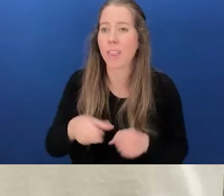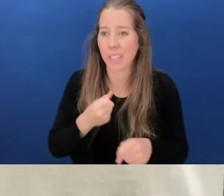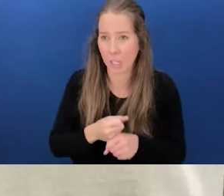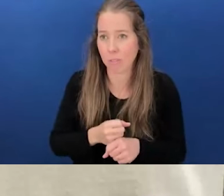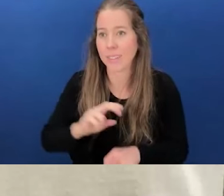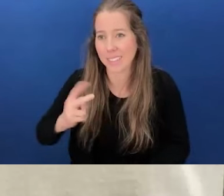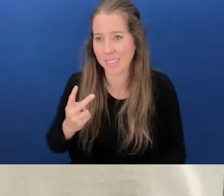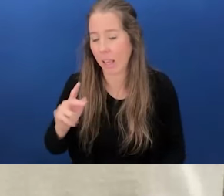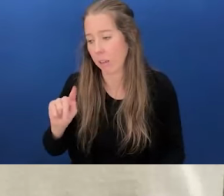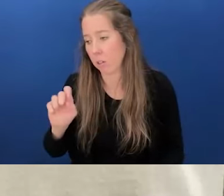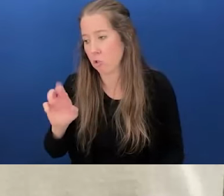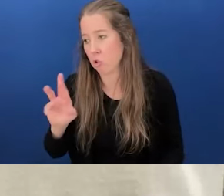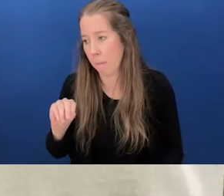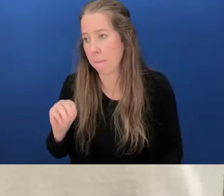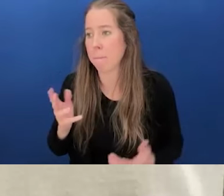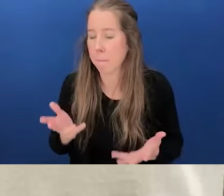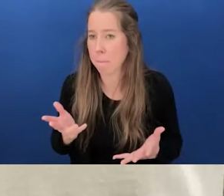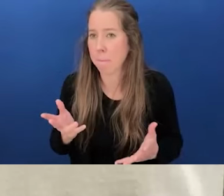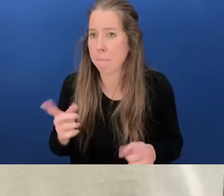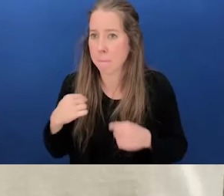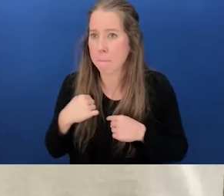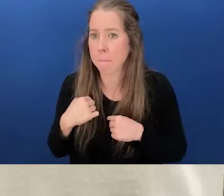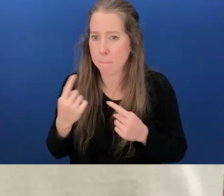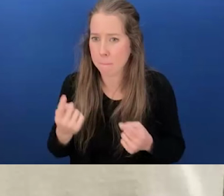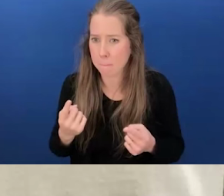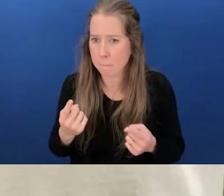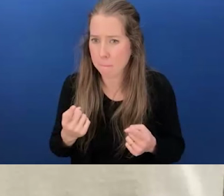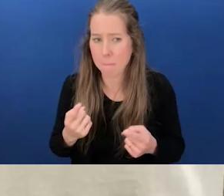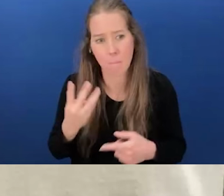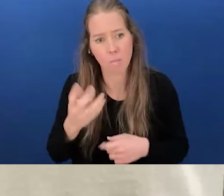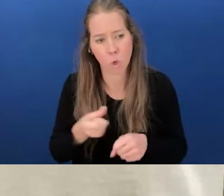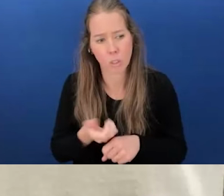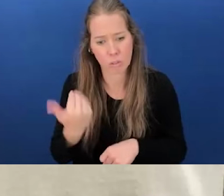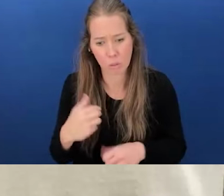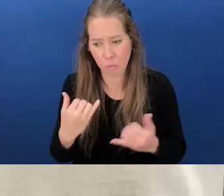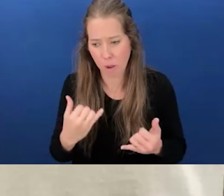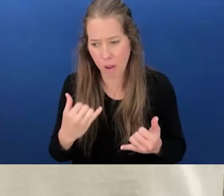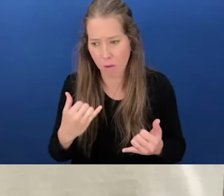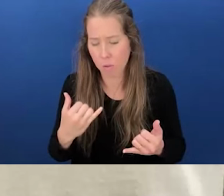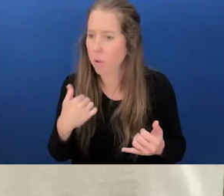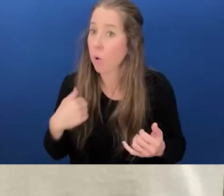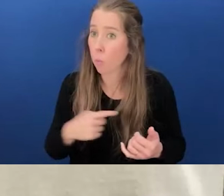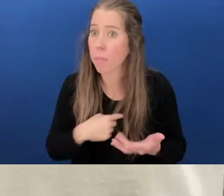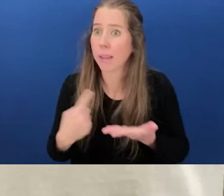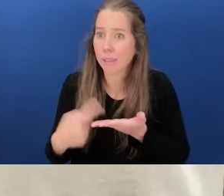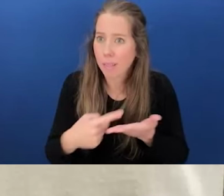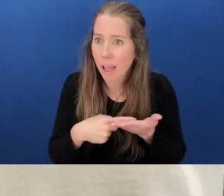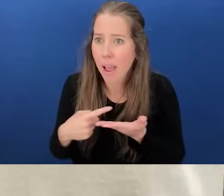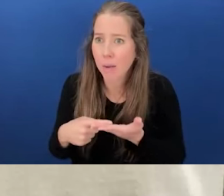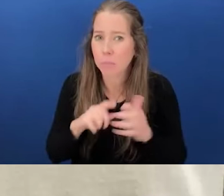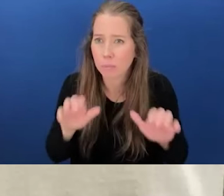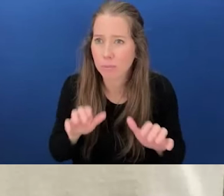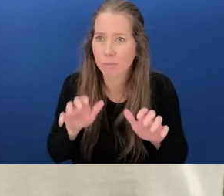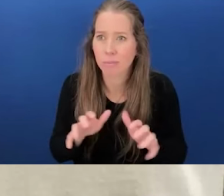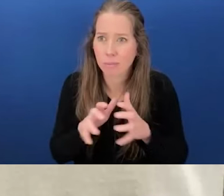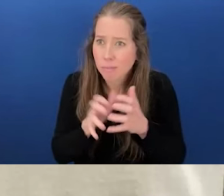term. And so ever since, so about a good 4 years ago now, we've actually been collaborating and doing all kinds of like a